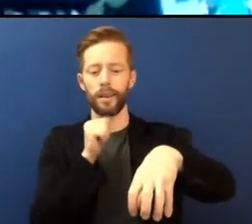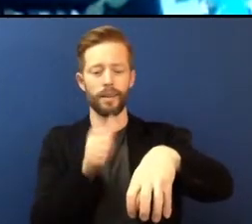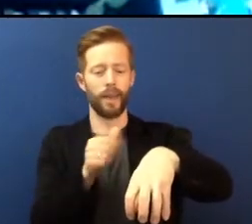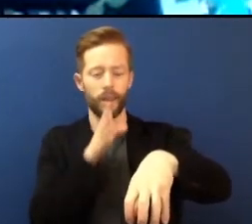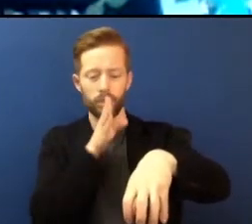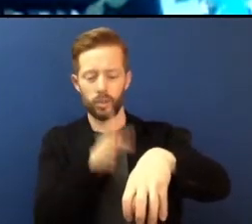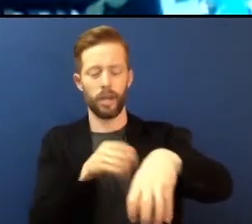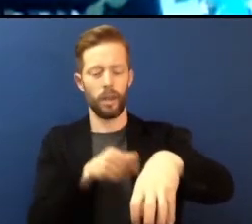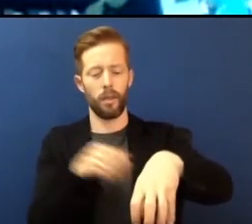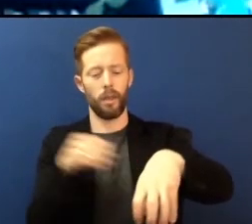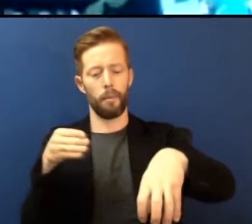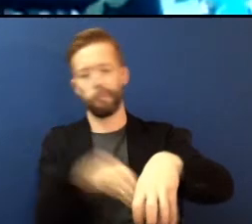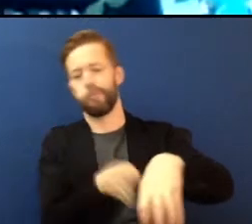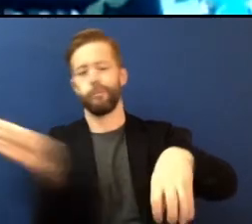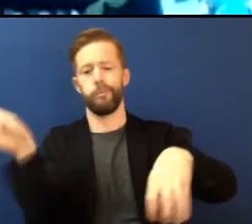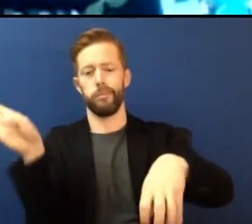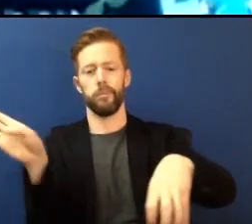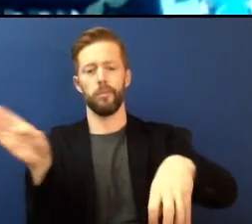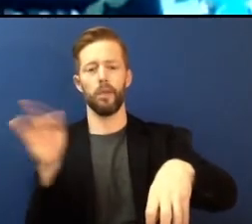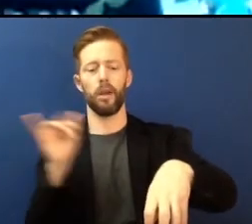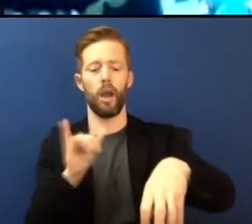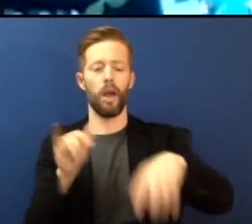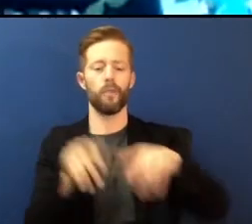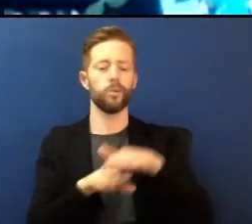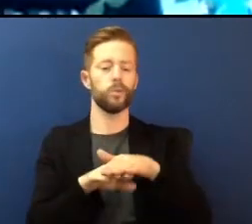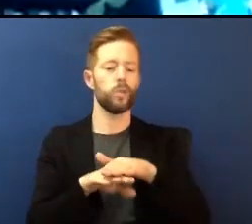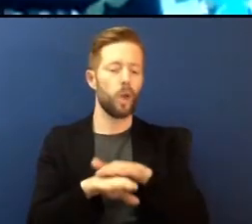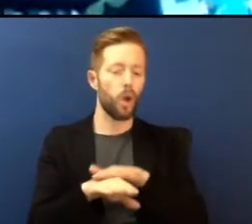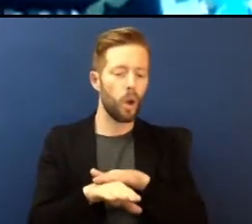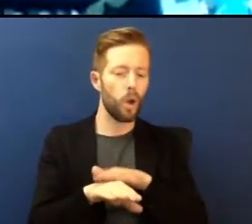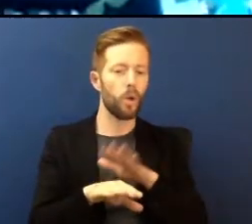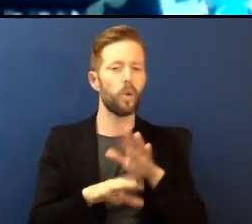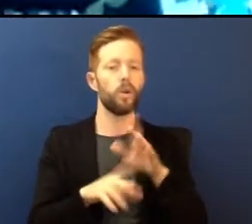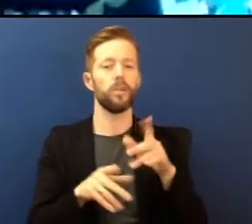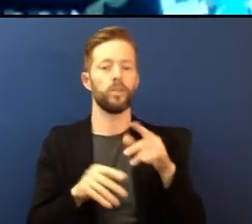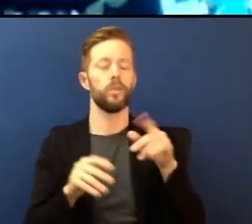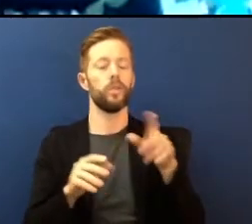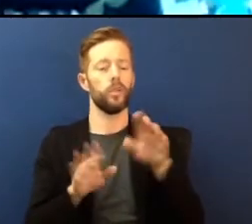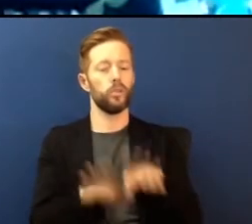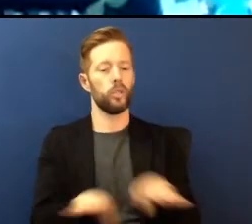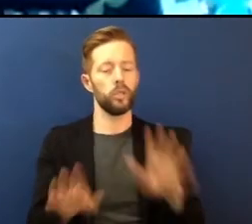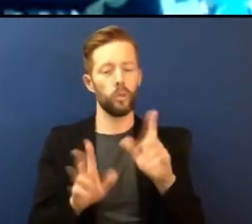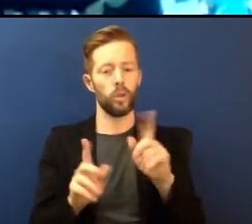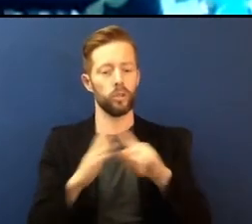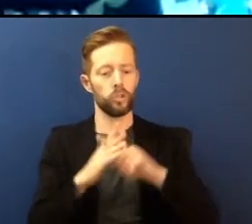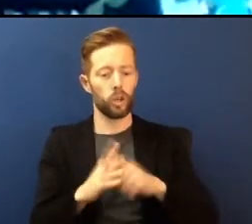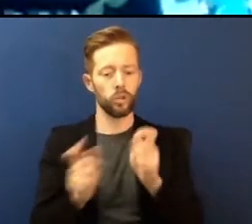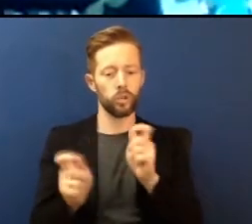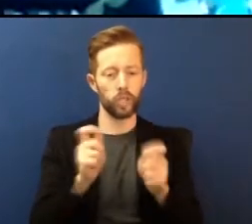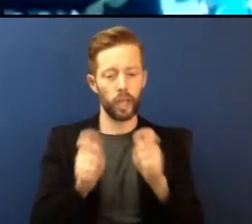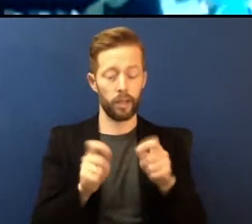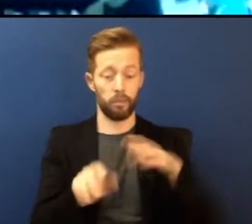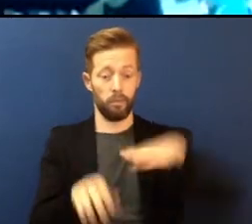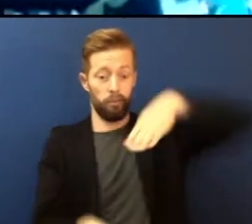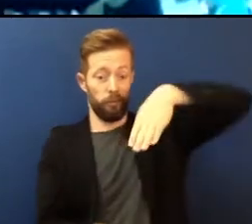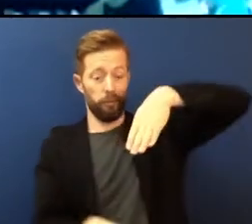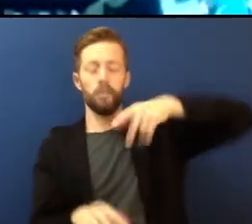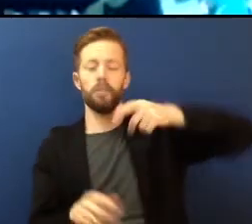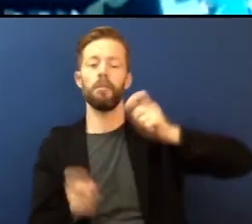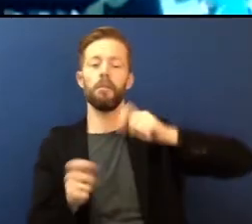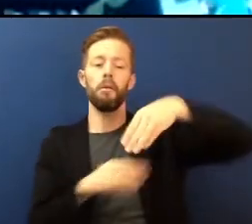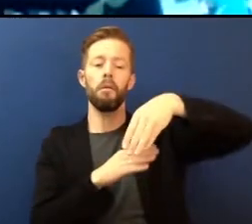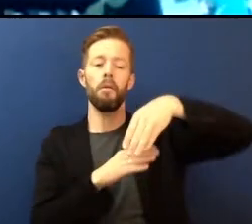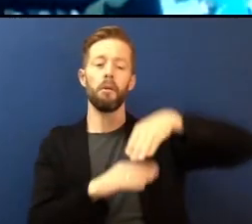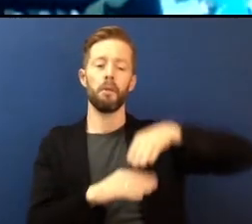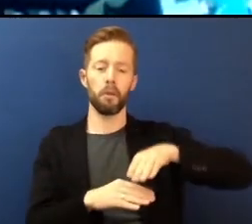But then it often hits that thing and then bounces off, and they figure, well, what can I do? Well, maybe I need to slow this down. So they'll start changing the elevation